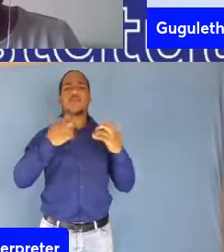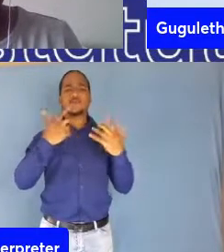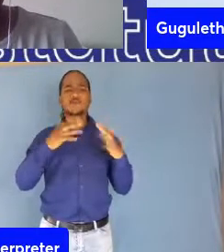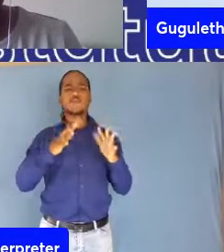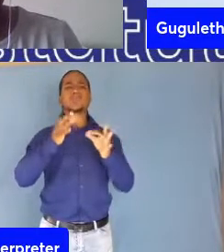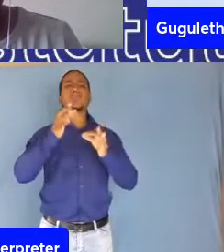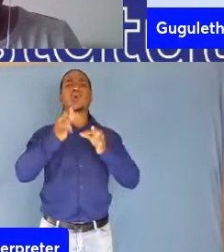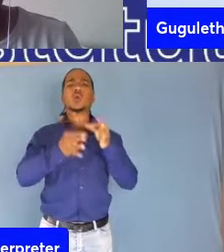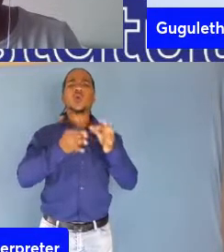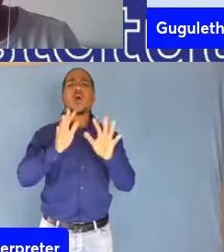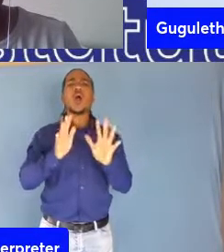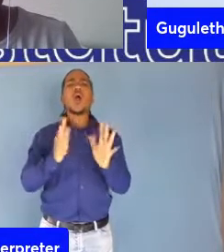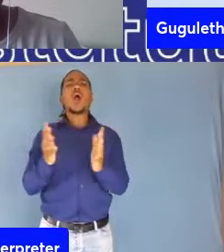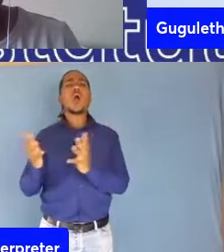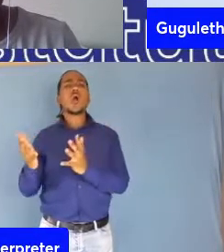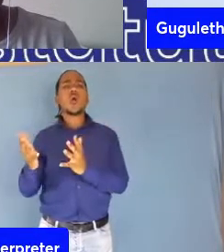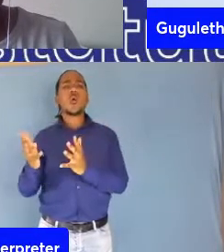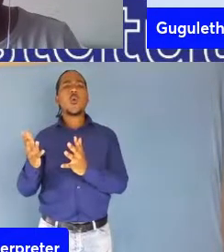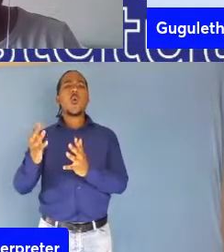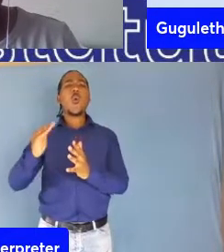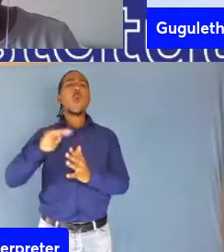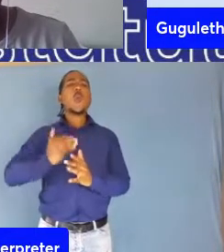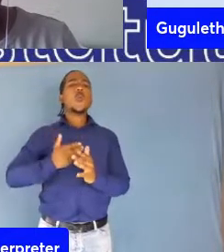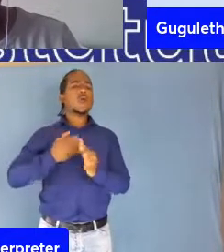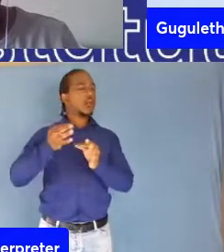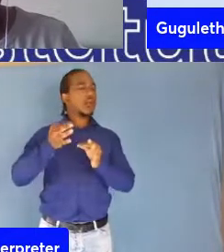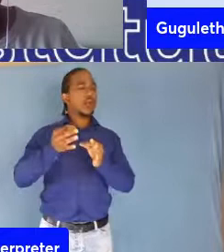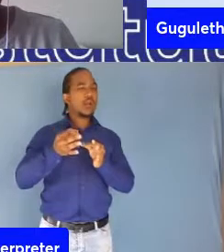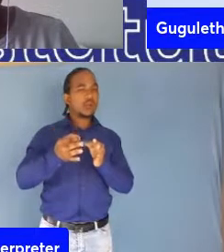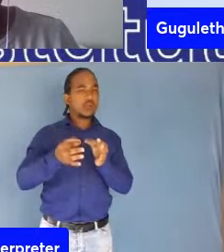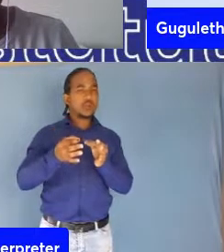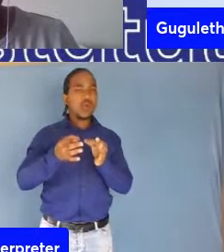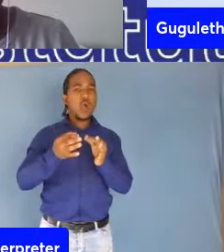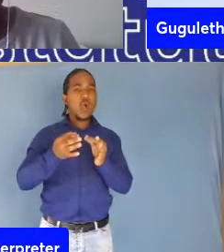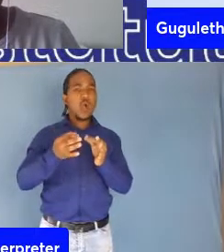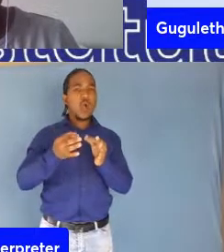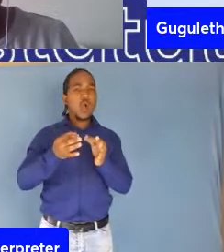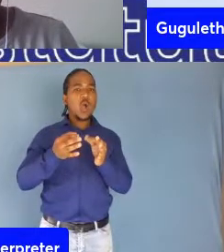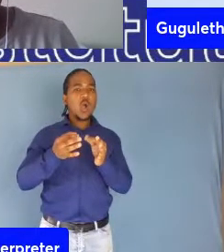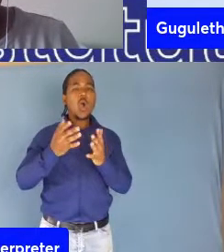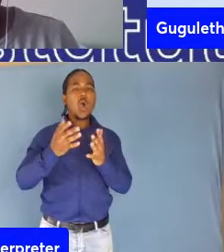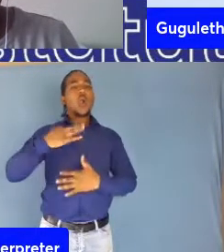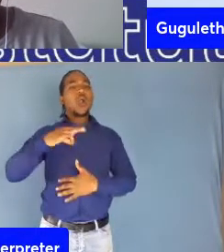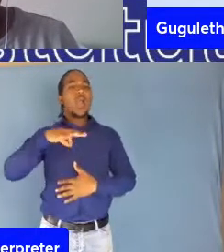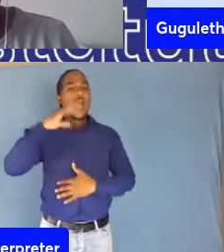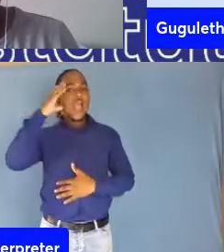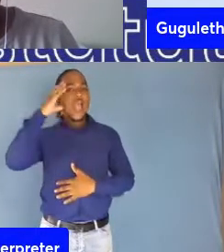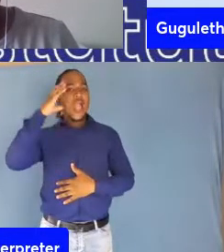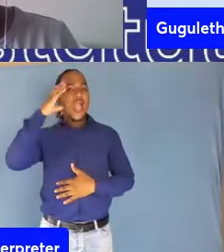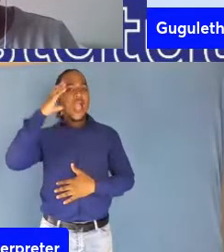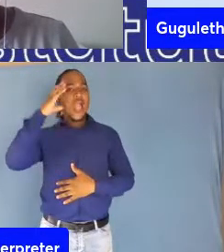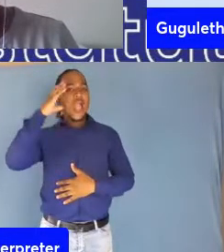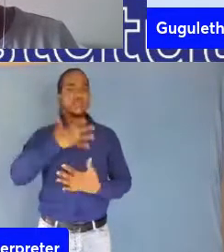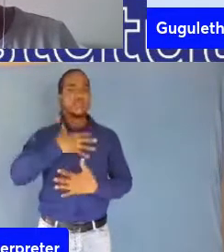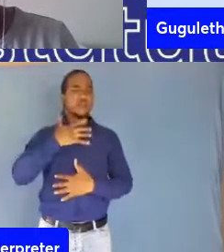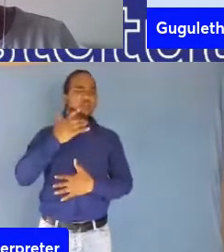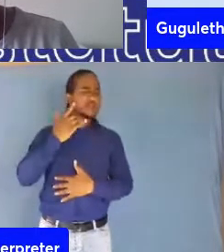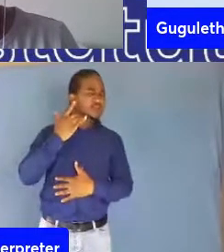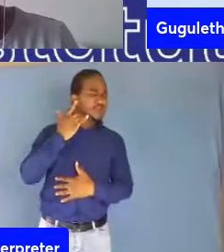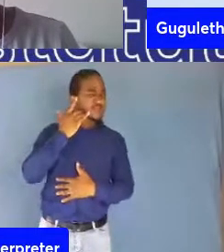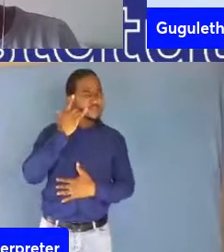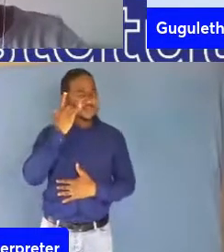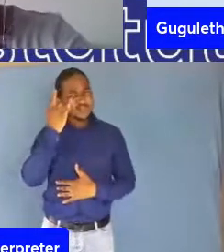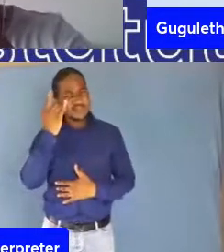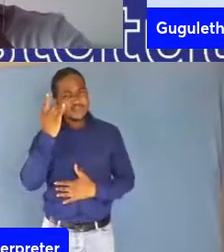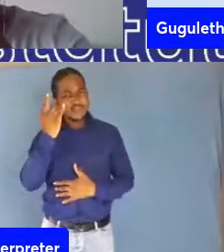the woman experience or the girl experience is deduced to a shameful experience. And I think